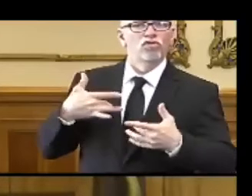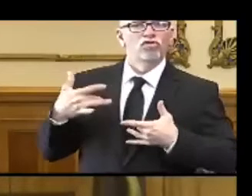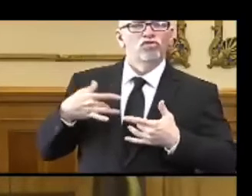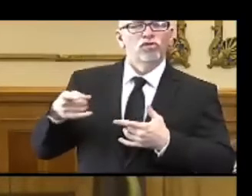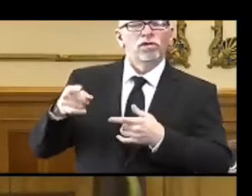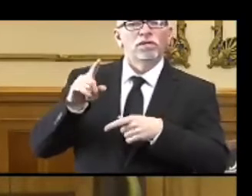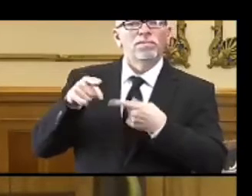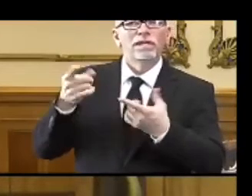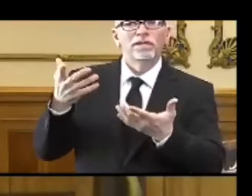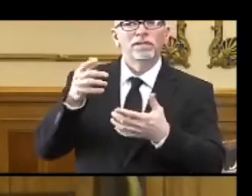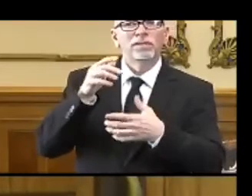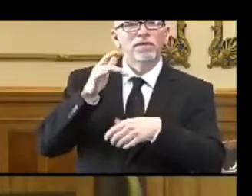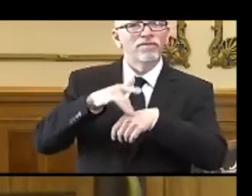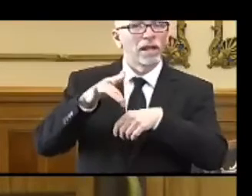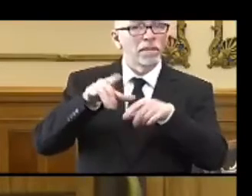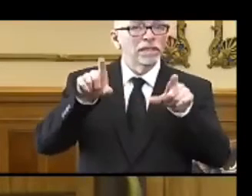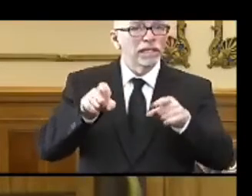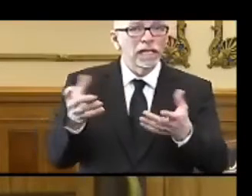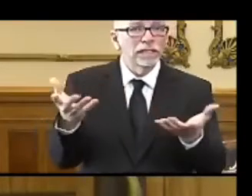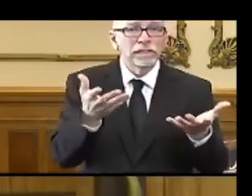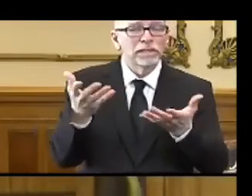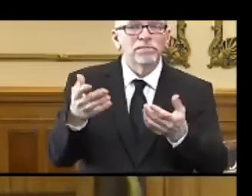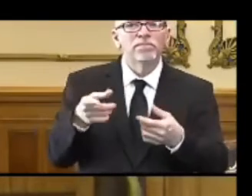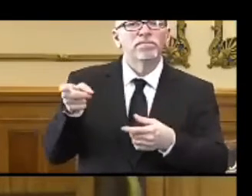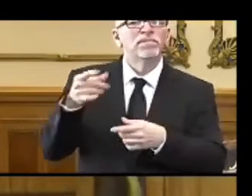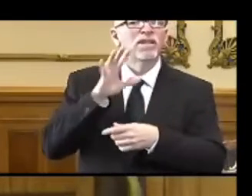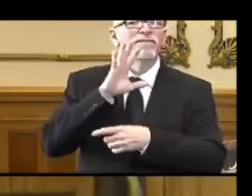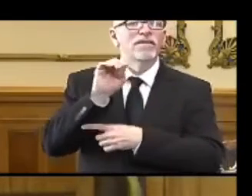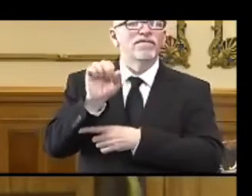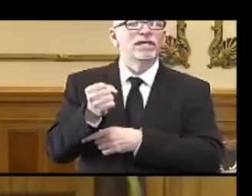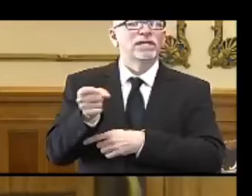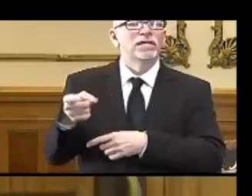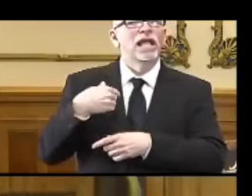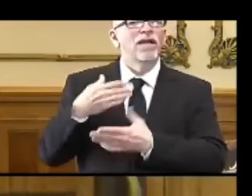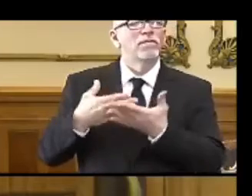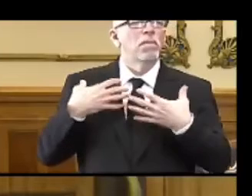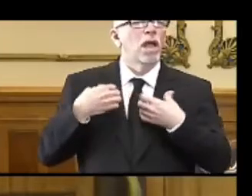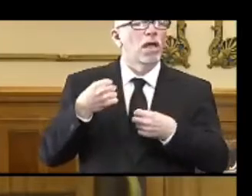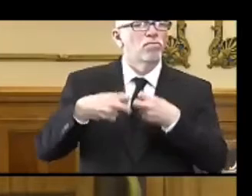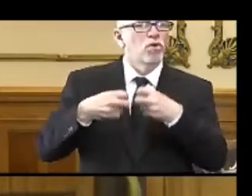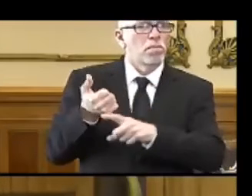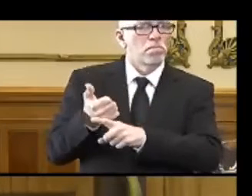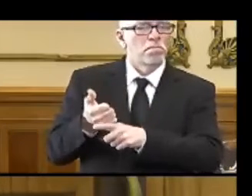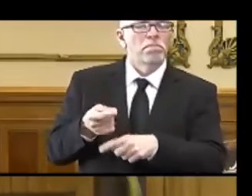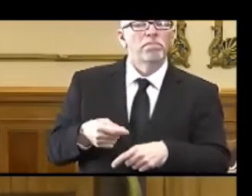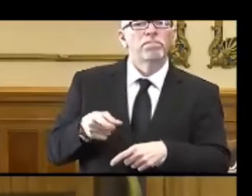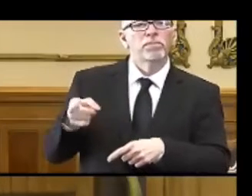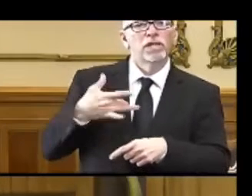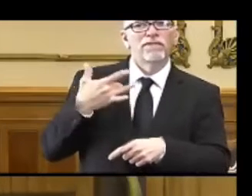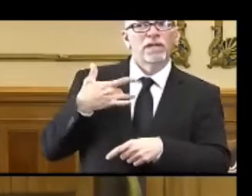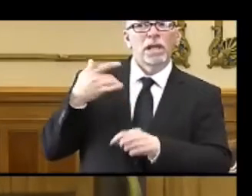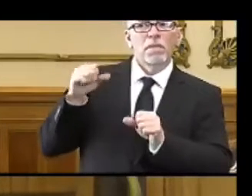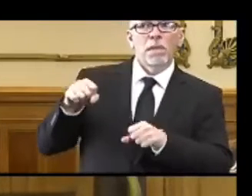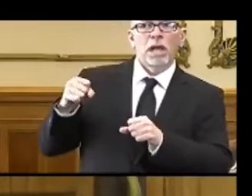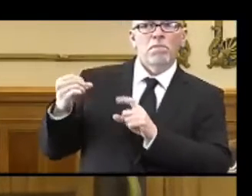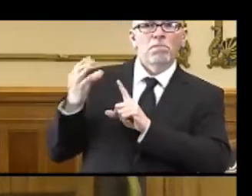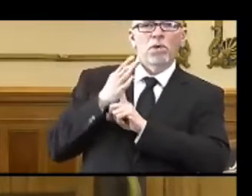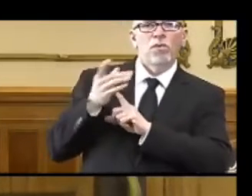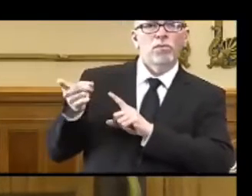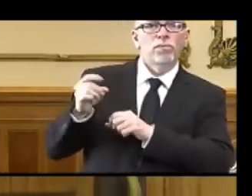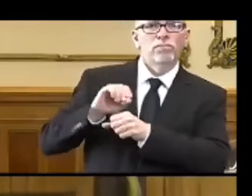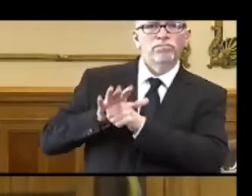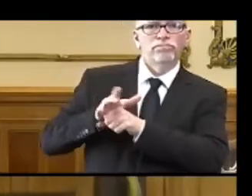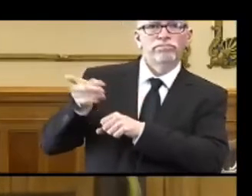the availability of testing. She was in her 50s, had some underlying conditions, felt she had been exposed to somebody